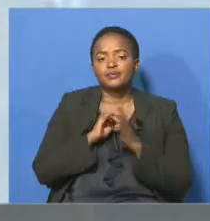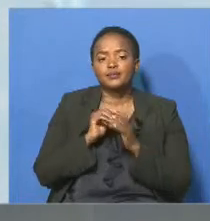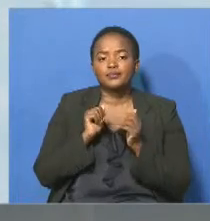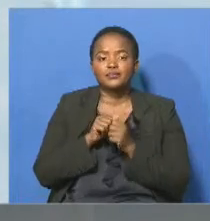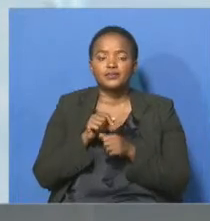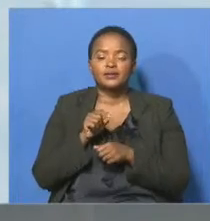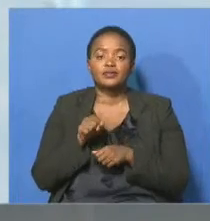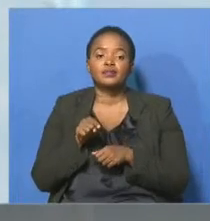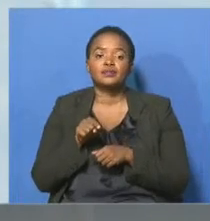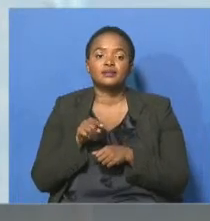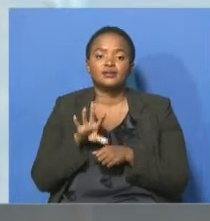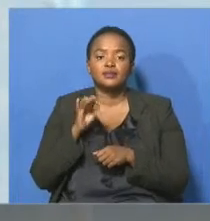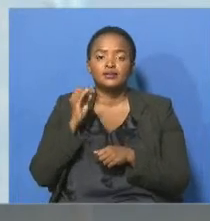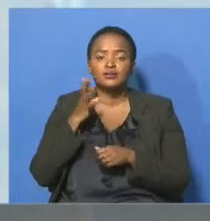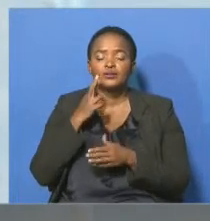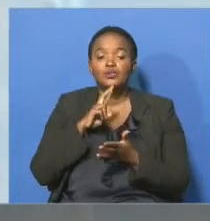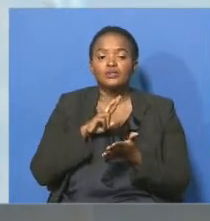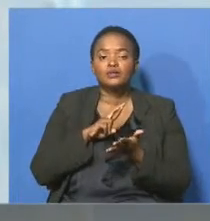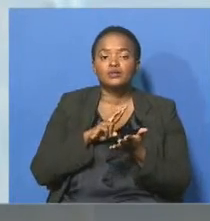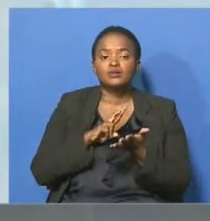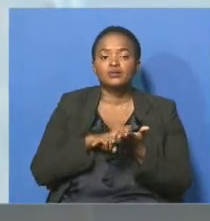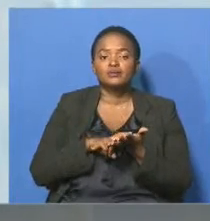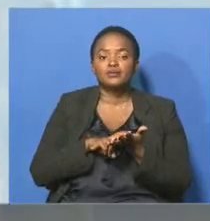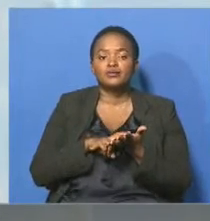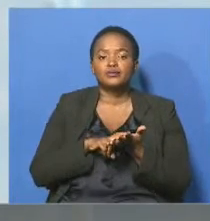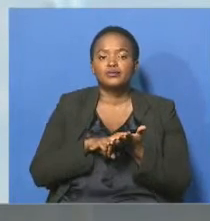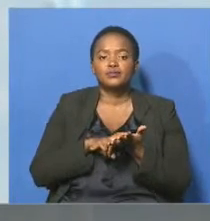batsadi mo reporteng ya ga